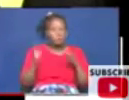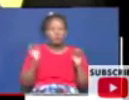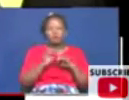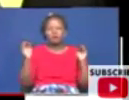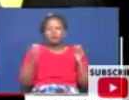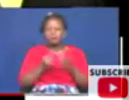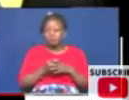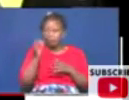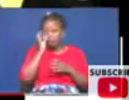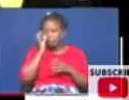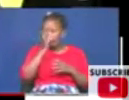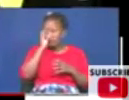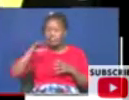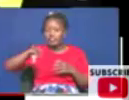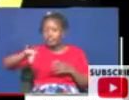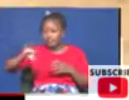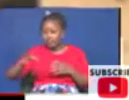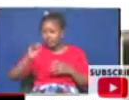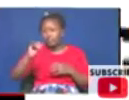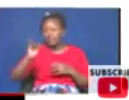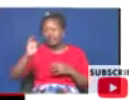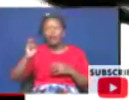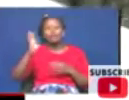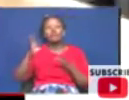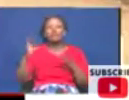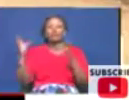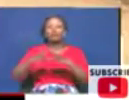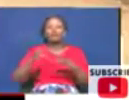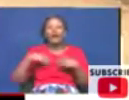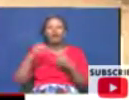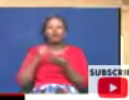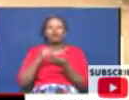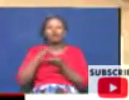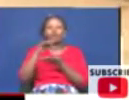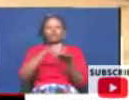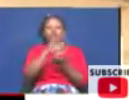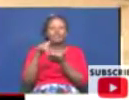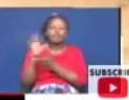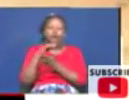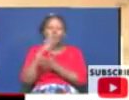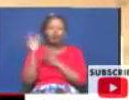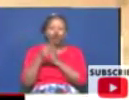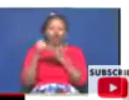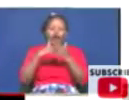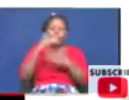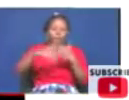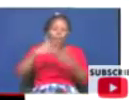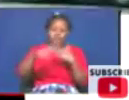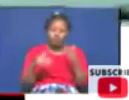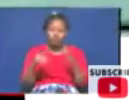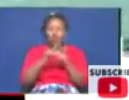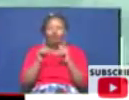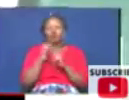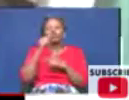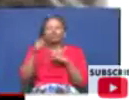County IEBC team has already distributed election materials to all the six constituencies and will start distributing them to